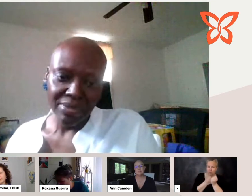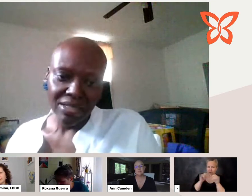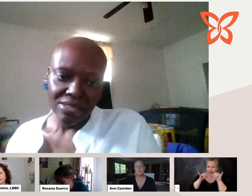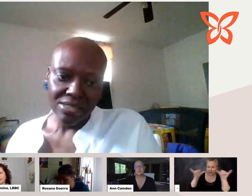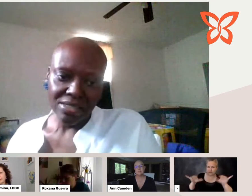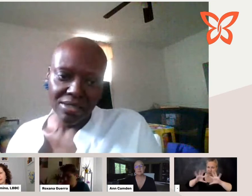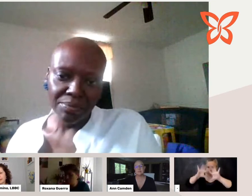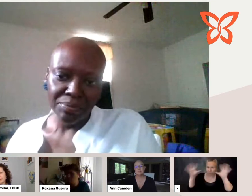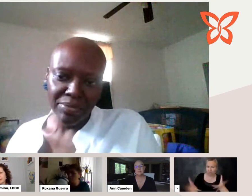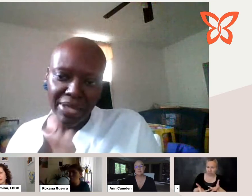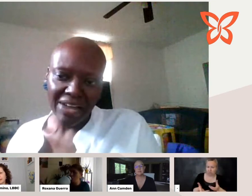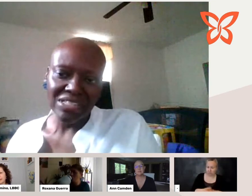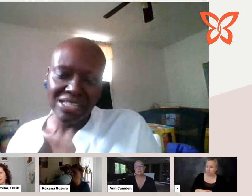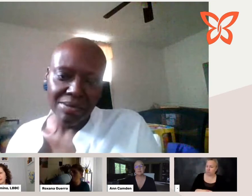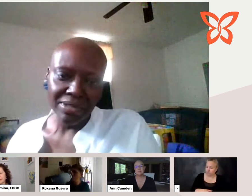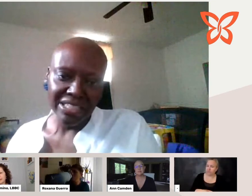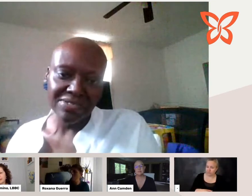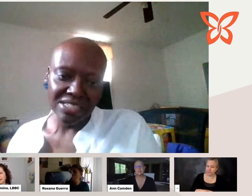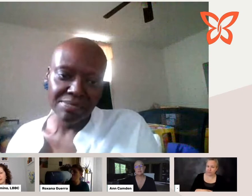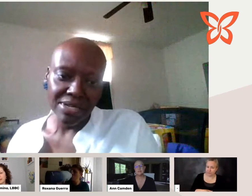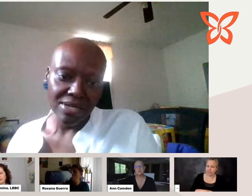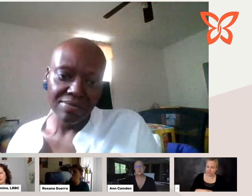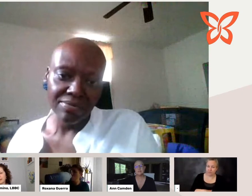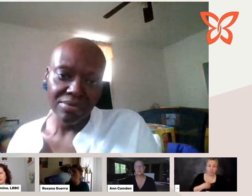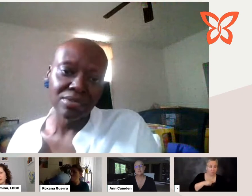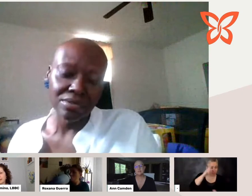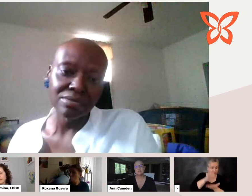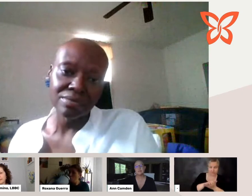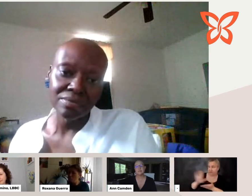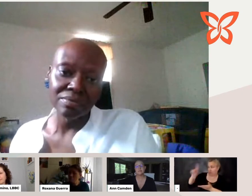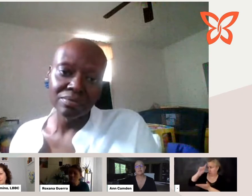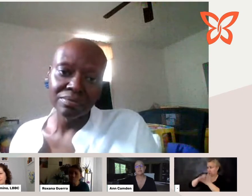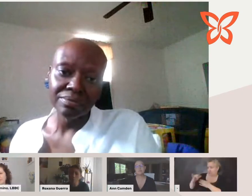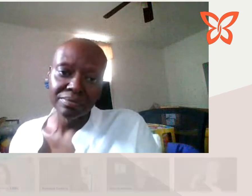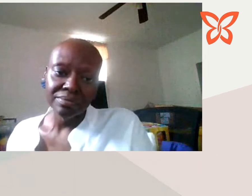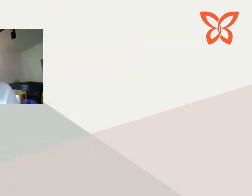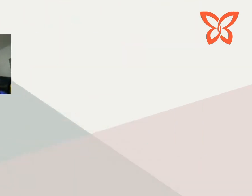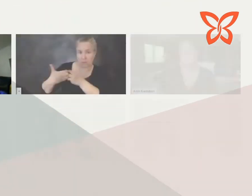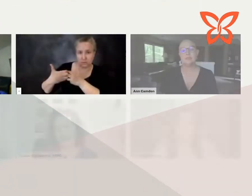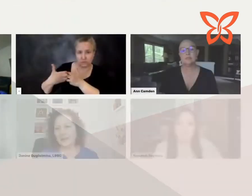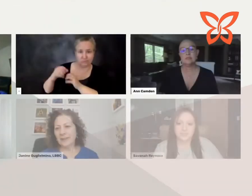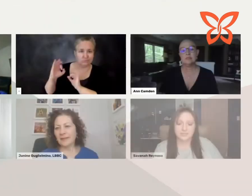system to have the same beliefs as me, you know.